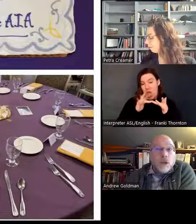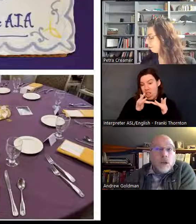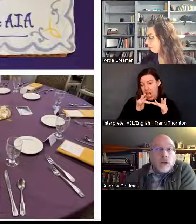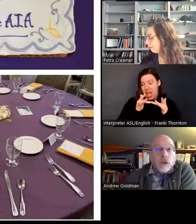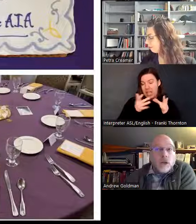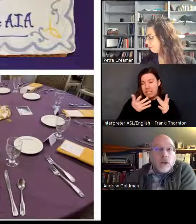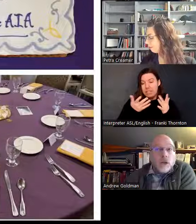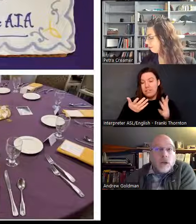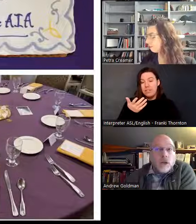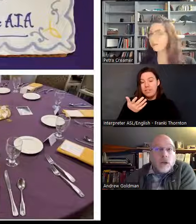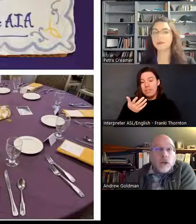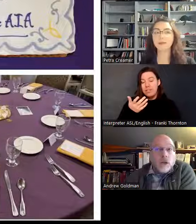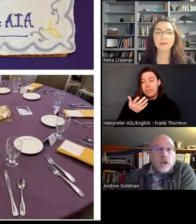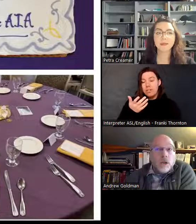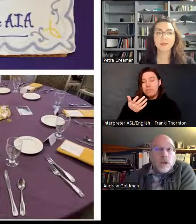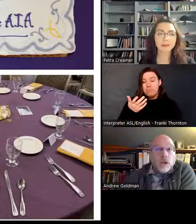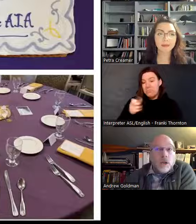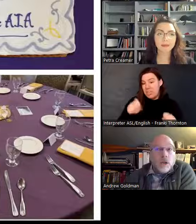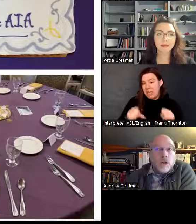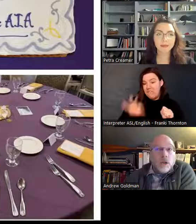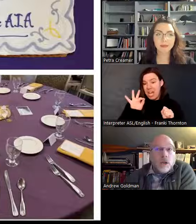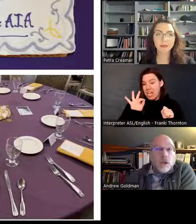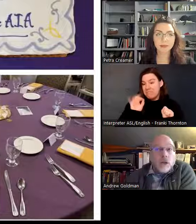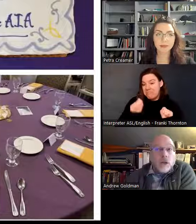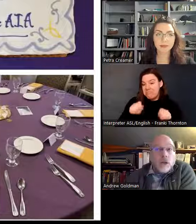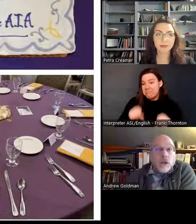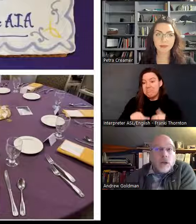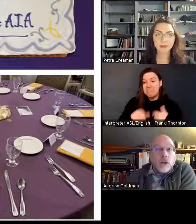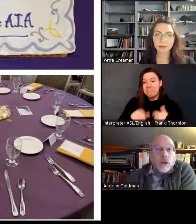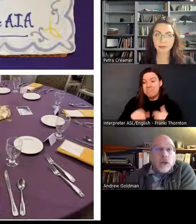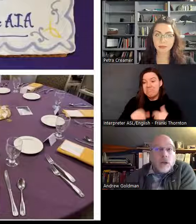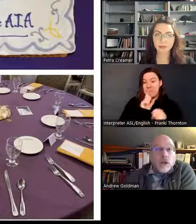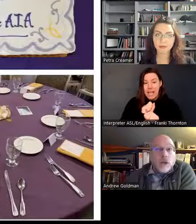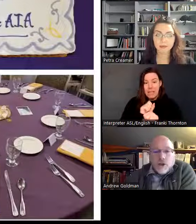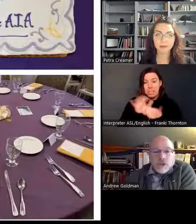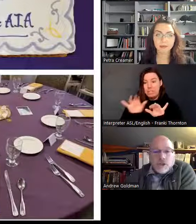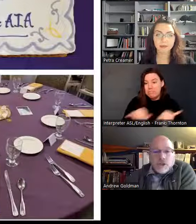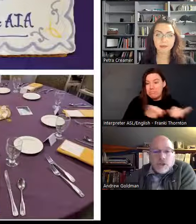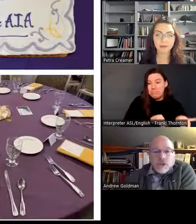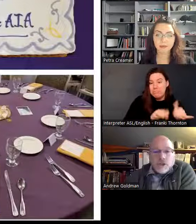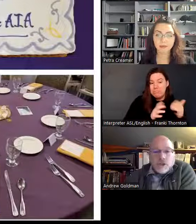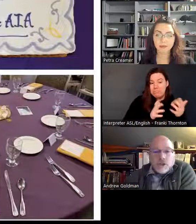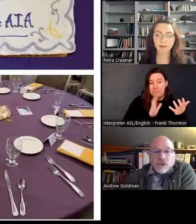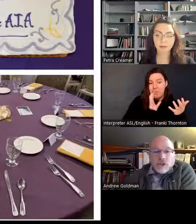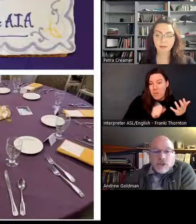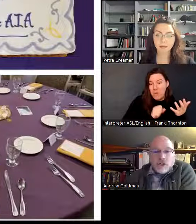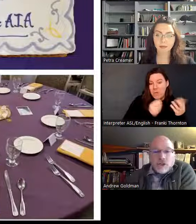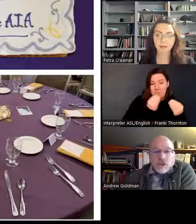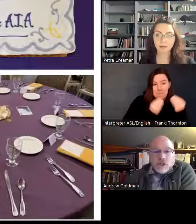to reproduce if you wanted to do them in your own kitchen. We did the decoration ourselves. Can I see the next slide?